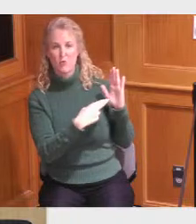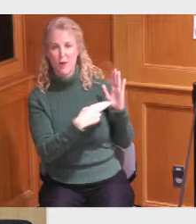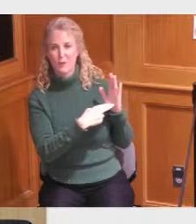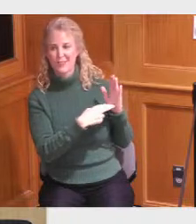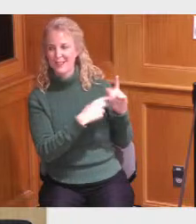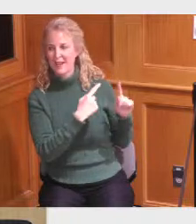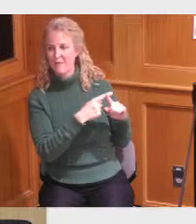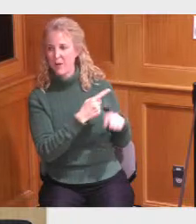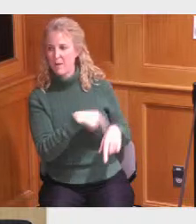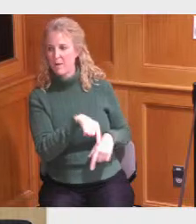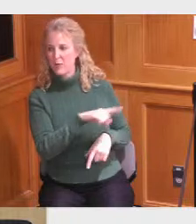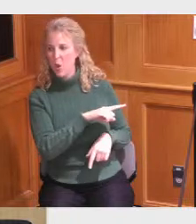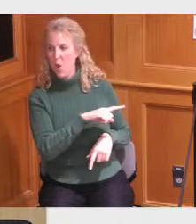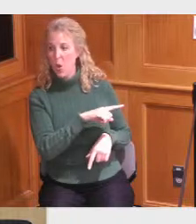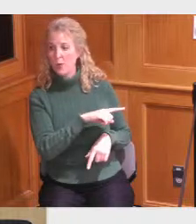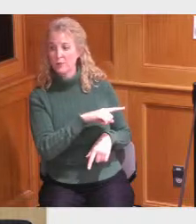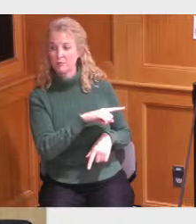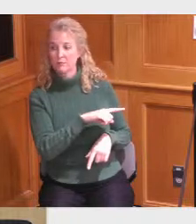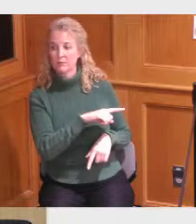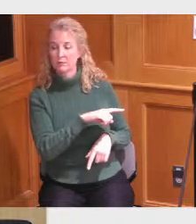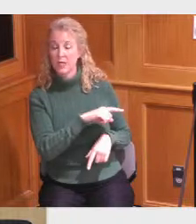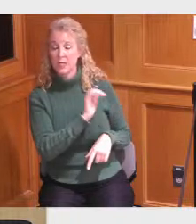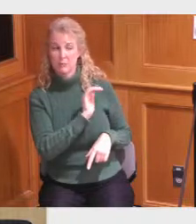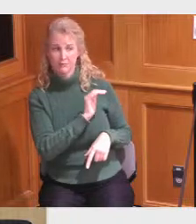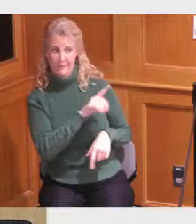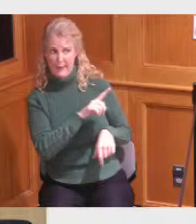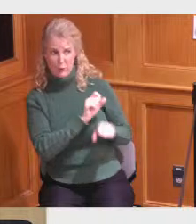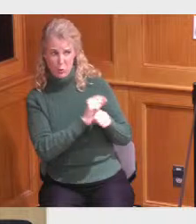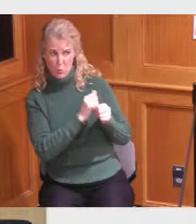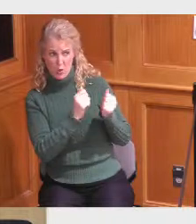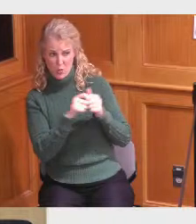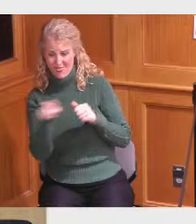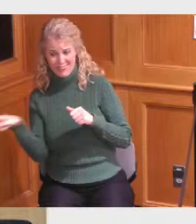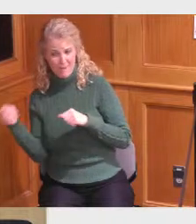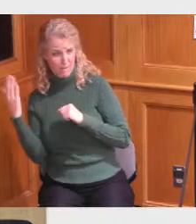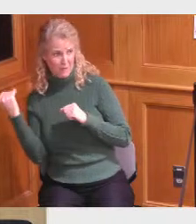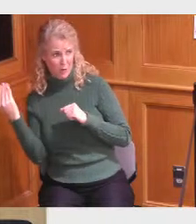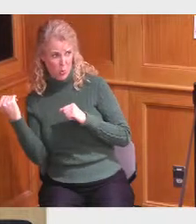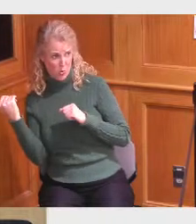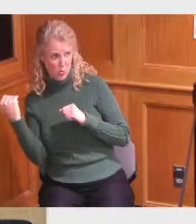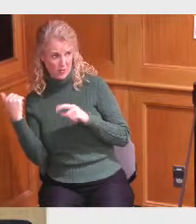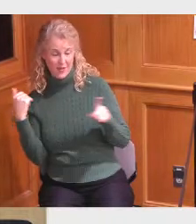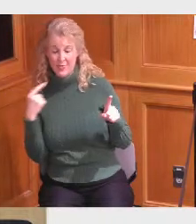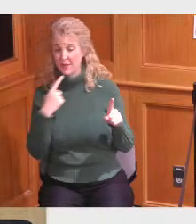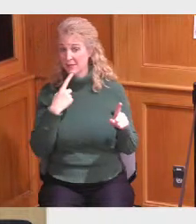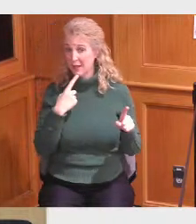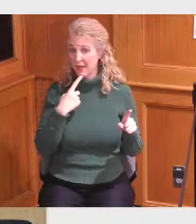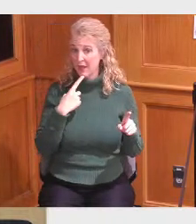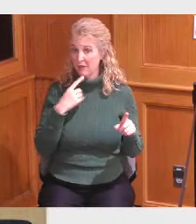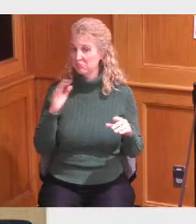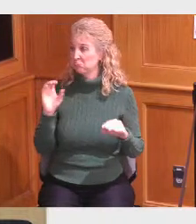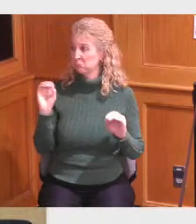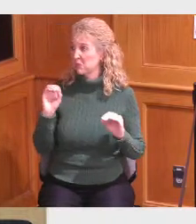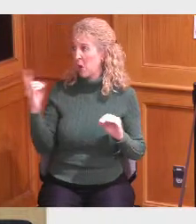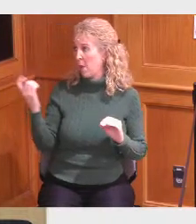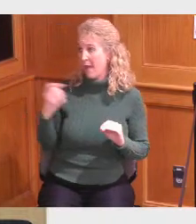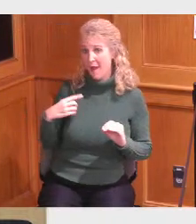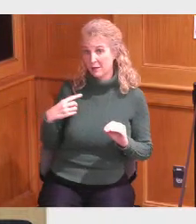about that. I asked the primes later, have you ever done this kind of thing before? You know what they said? Nobody ever asked